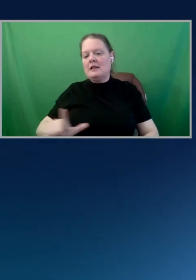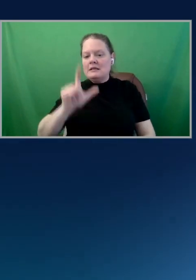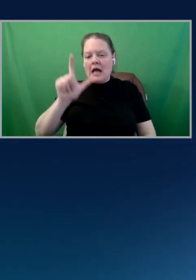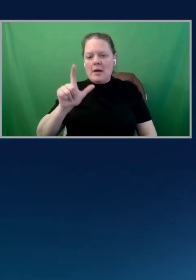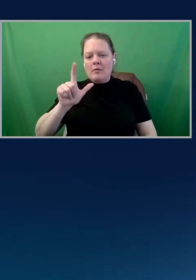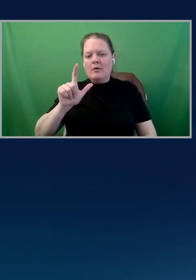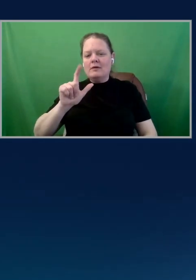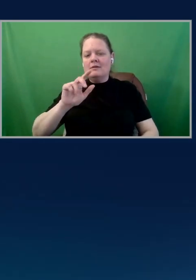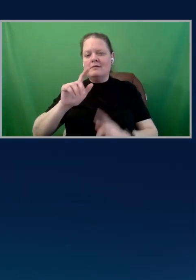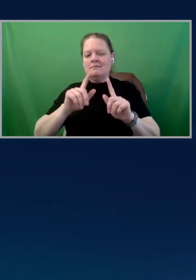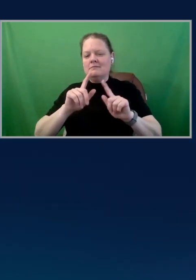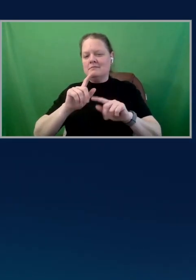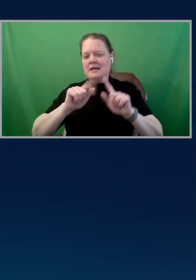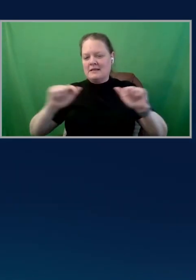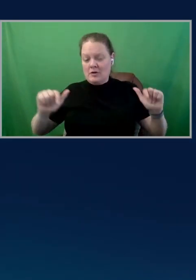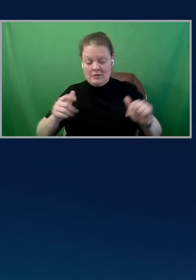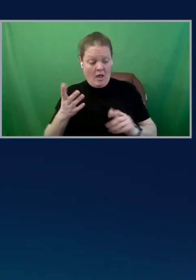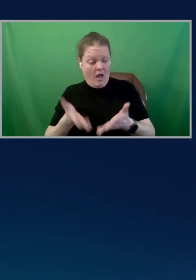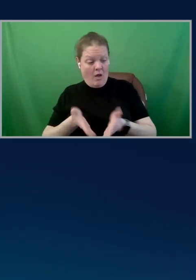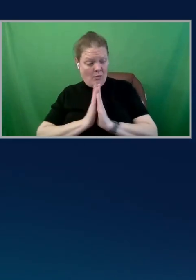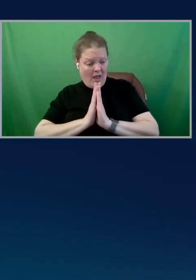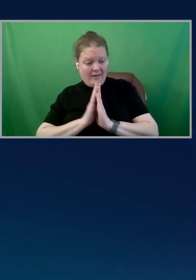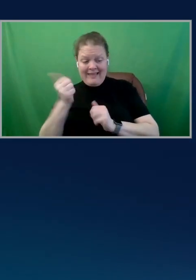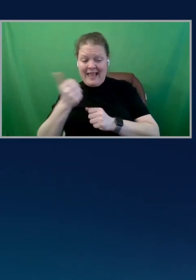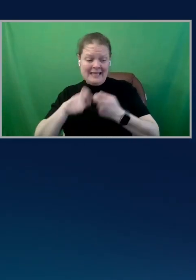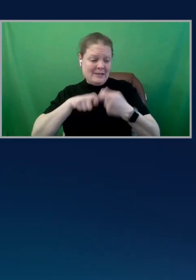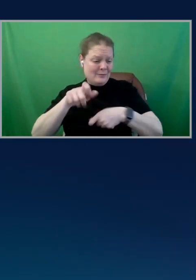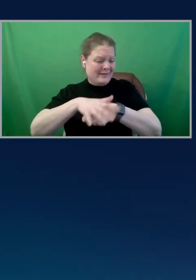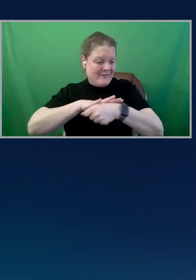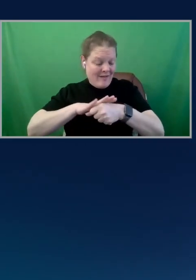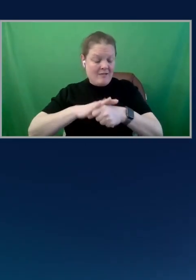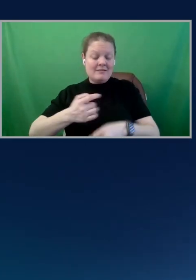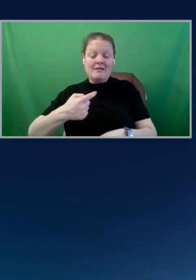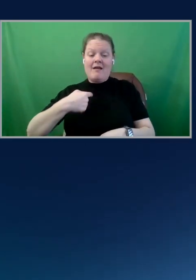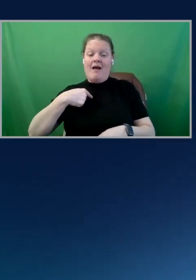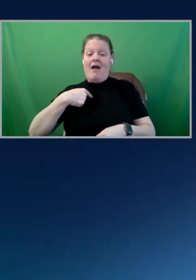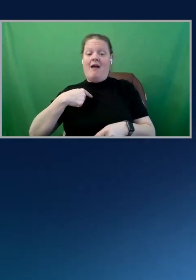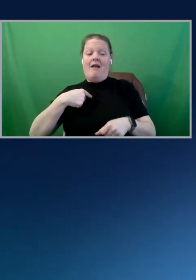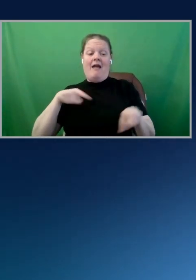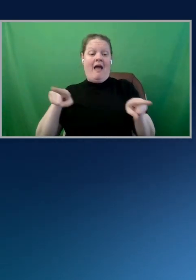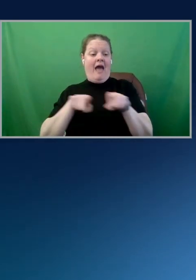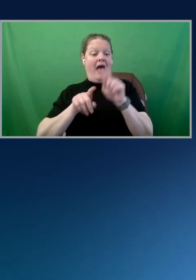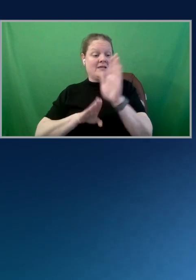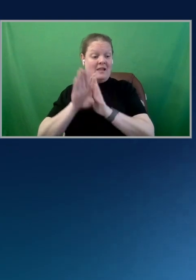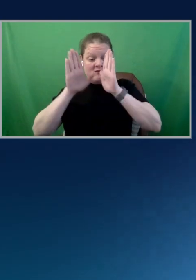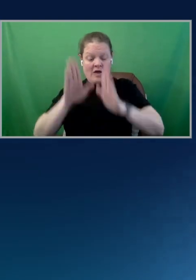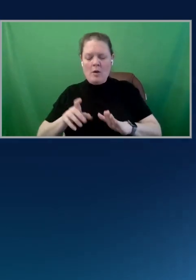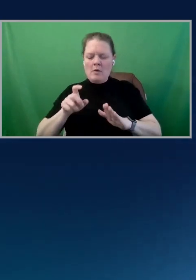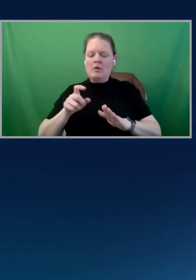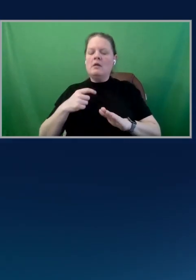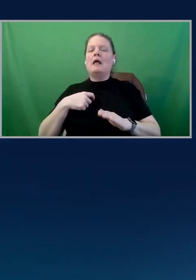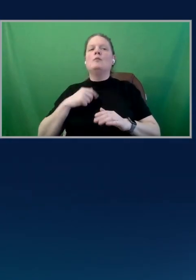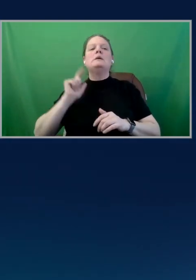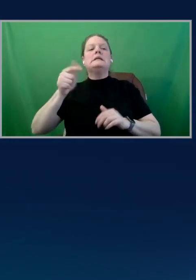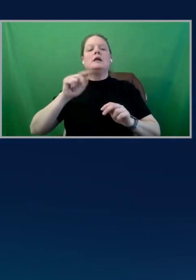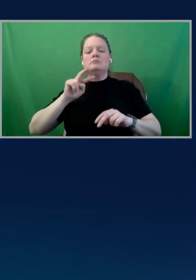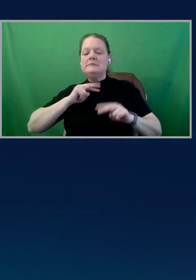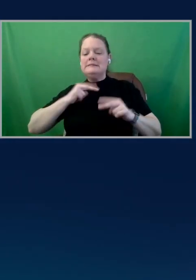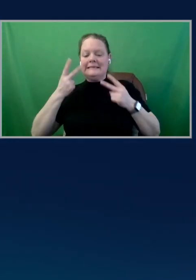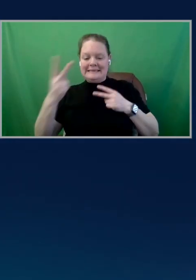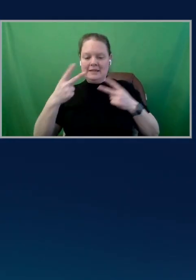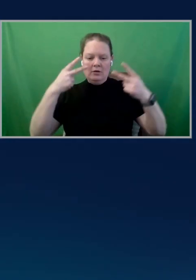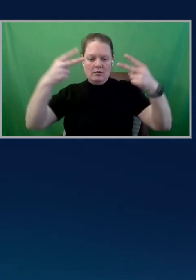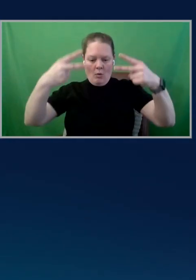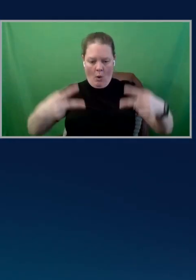wanted to ask, are there any areas in particular that I, as the developer who's going to then look at this code, where should I focus, right,